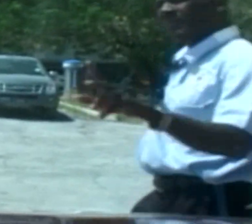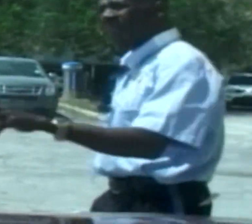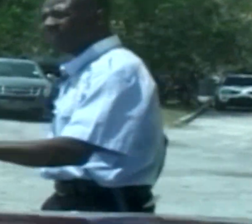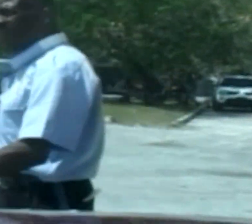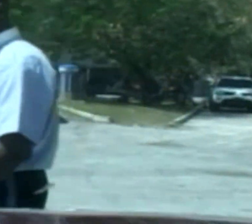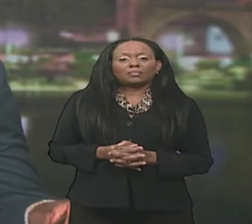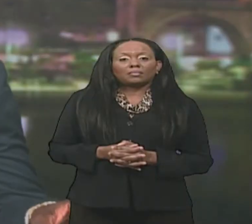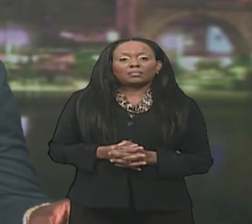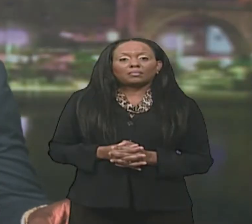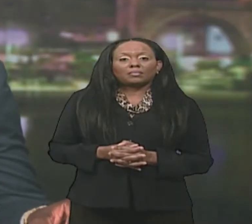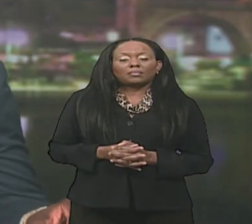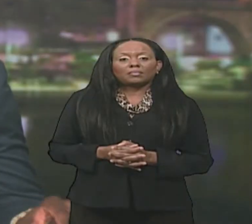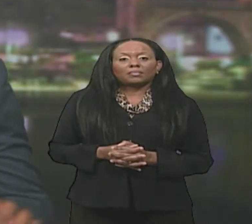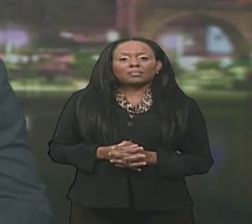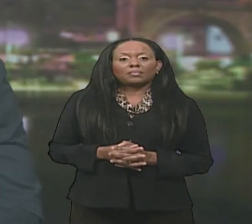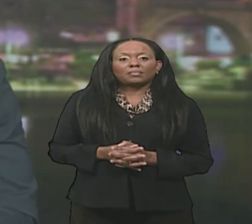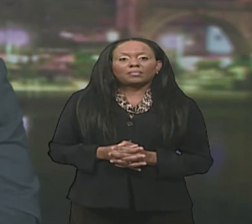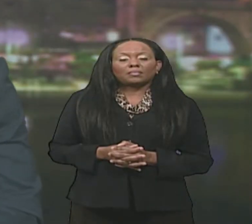into effect.